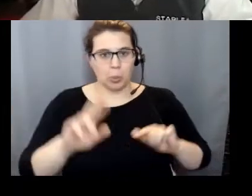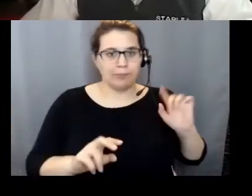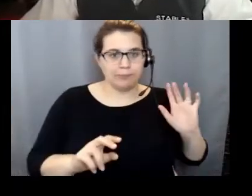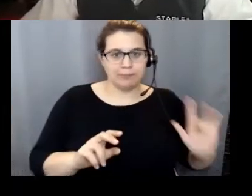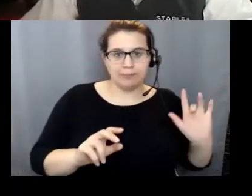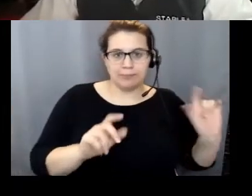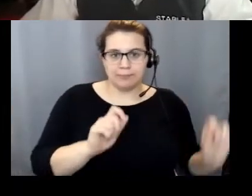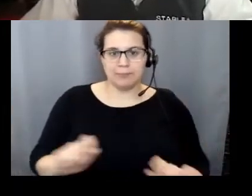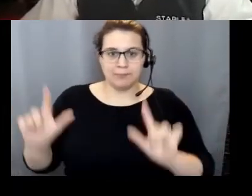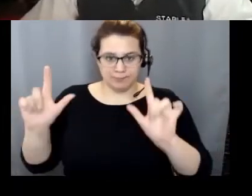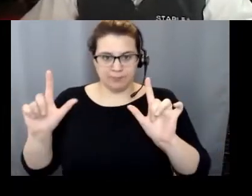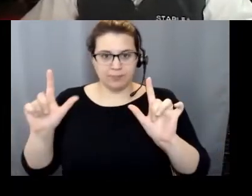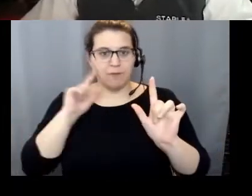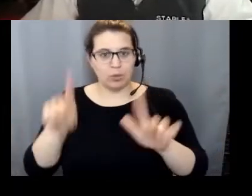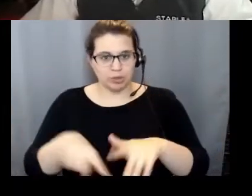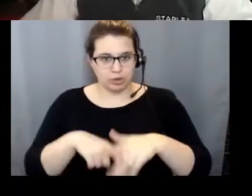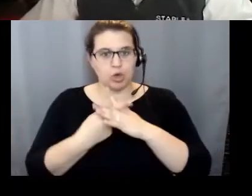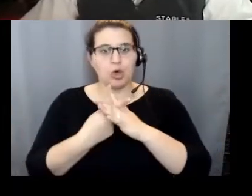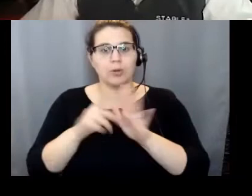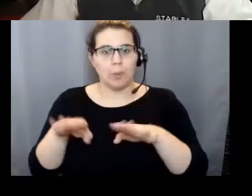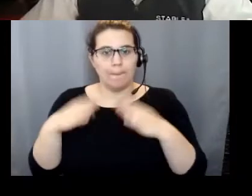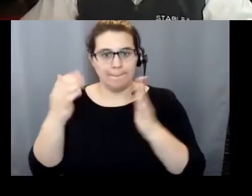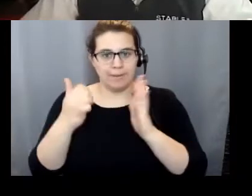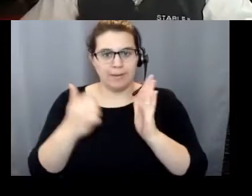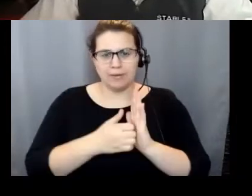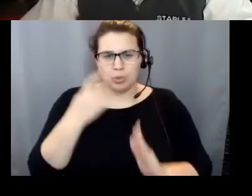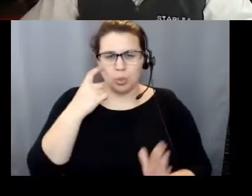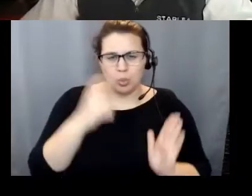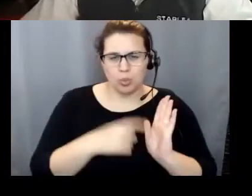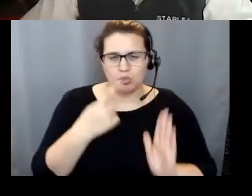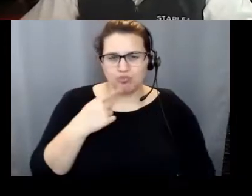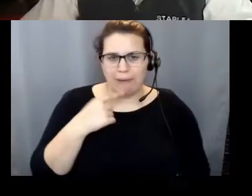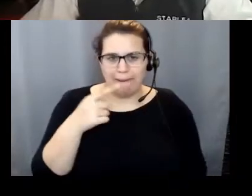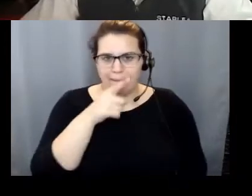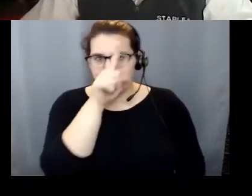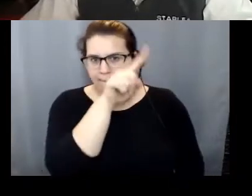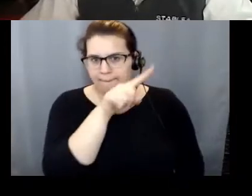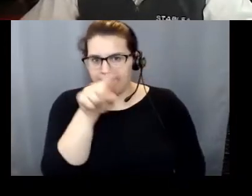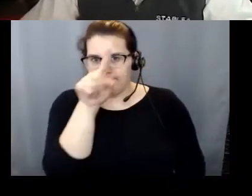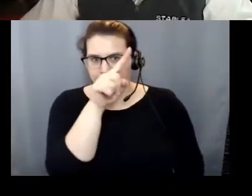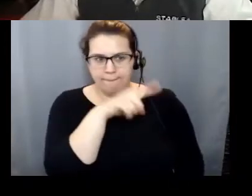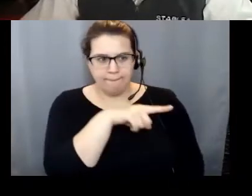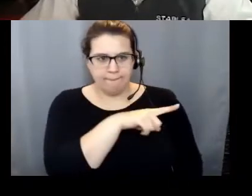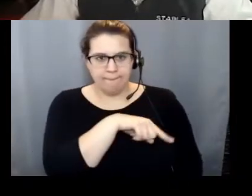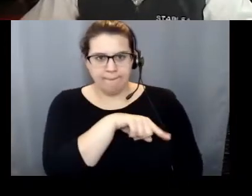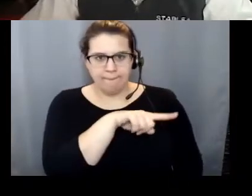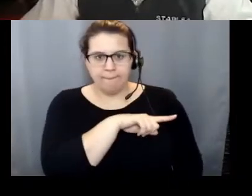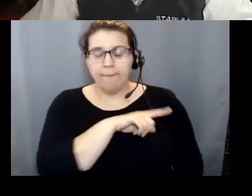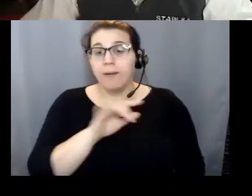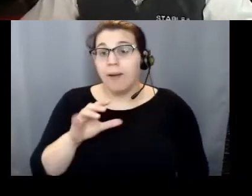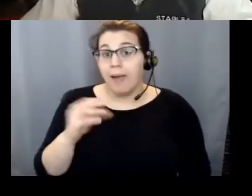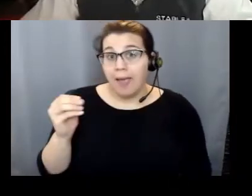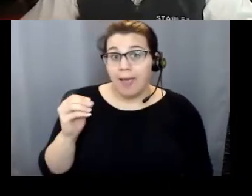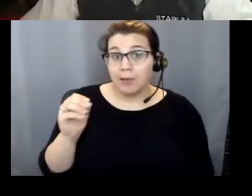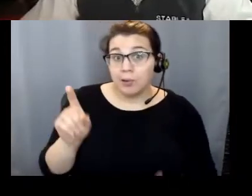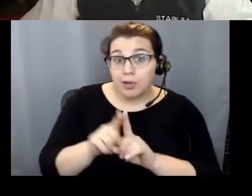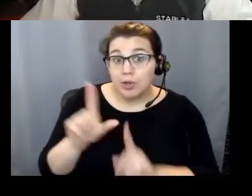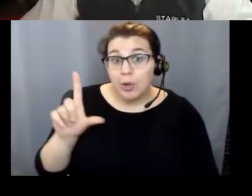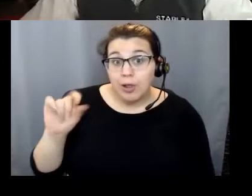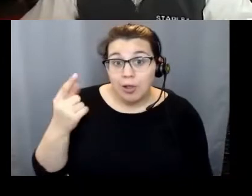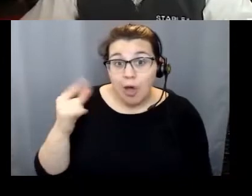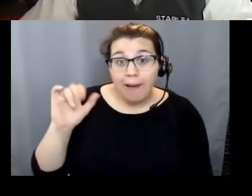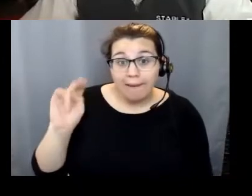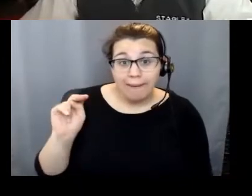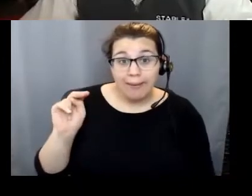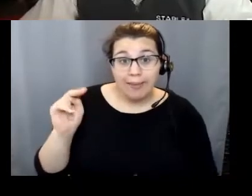account. I've highlighted these in red, and you'll also notice too, this will become relevant later, that we have login buttons also at the